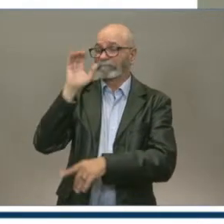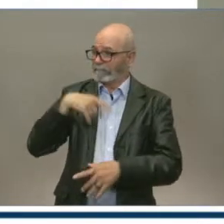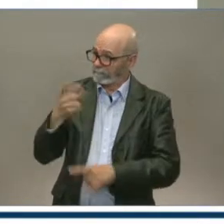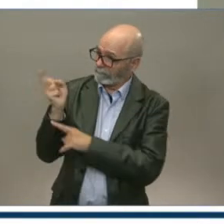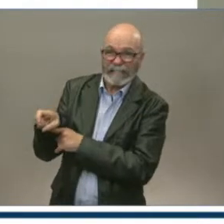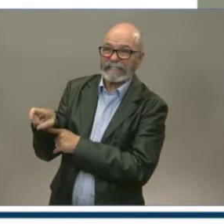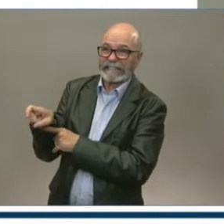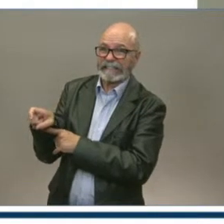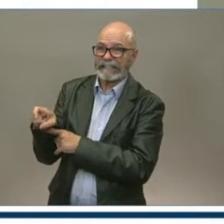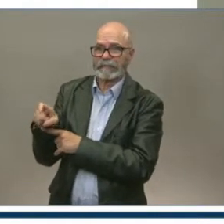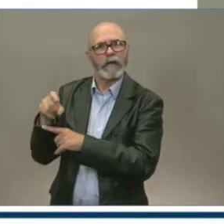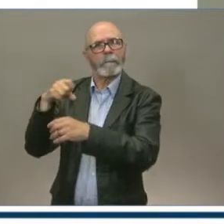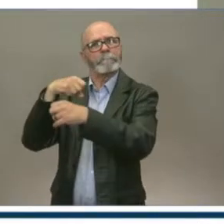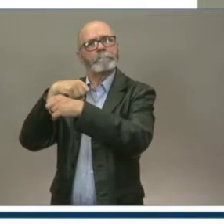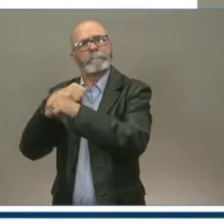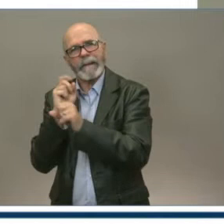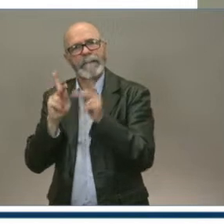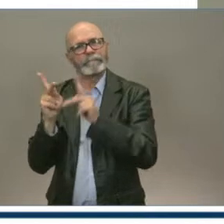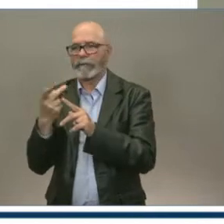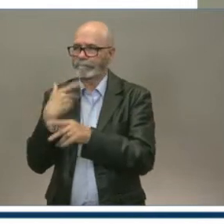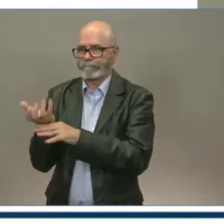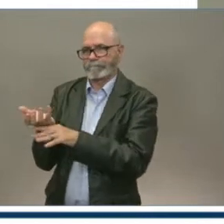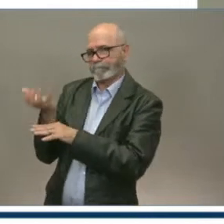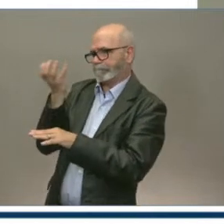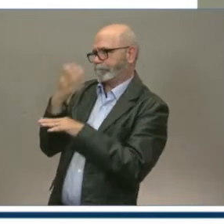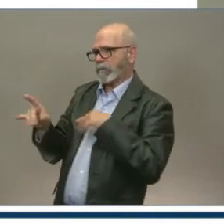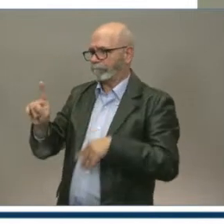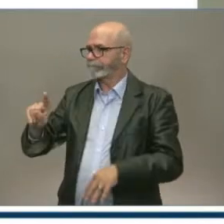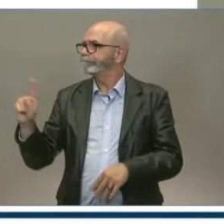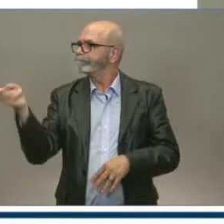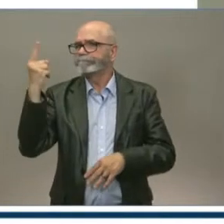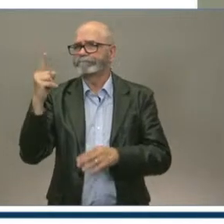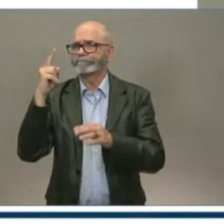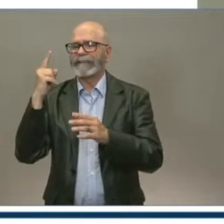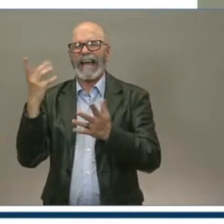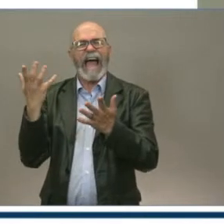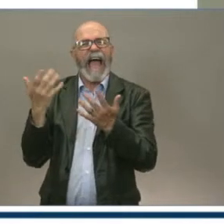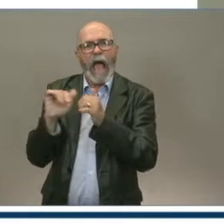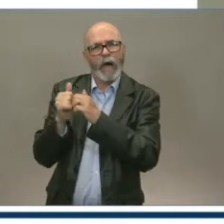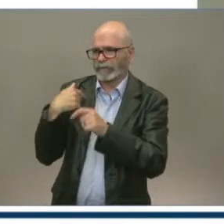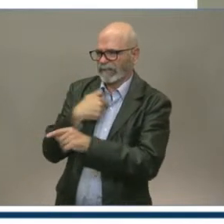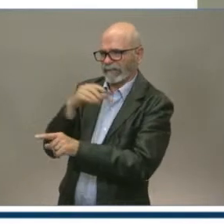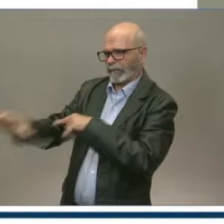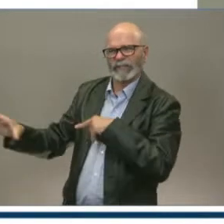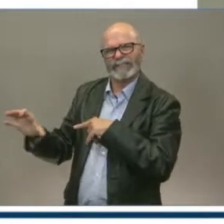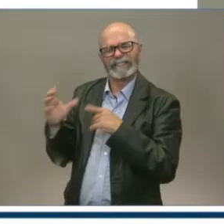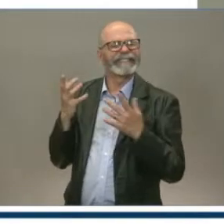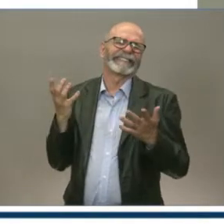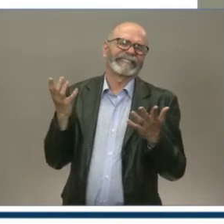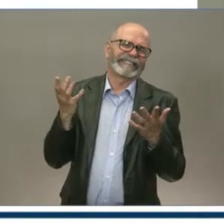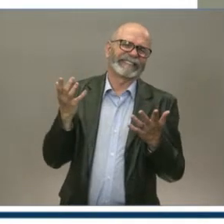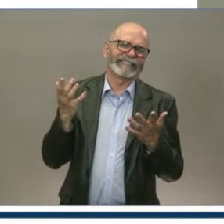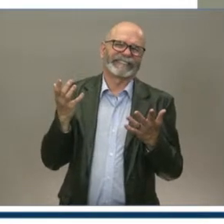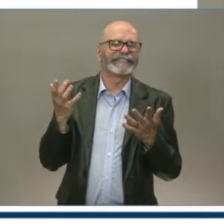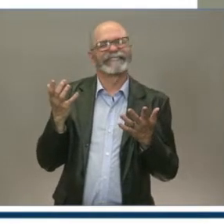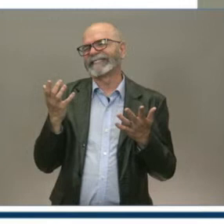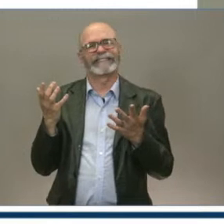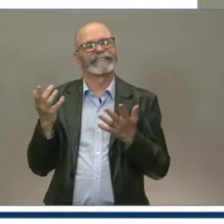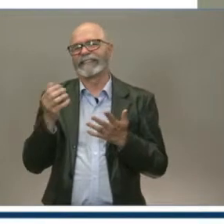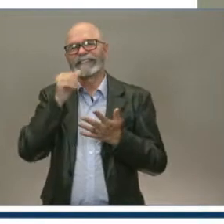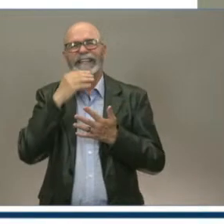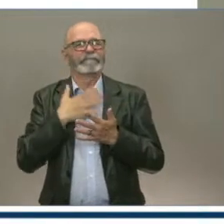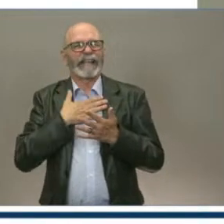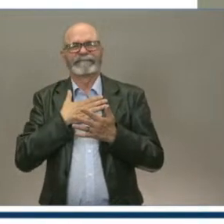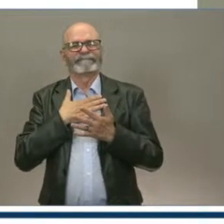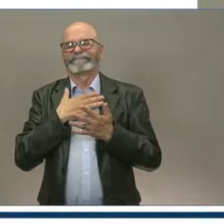have the legal capacity to actually do that? So we believe that all along. We had the same question about other aspects of